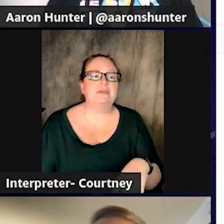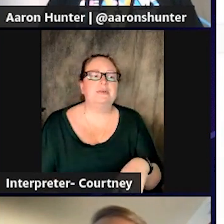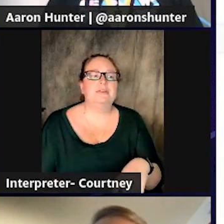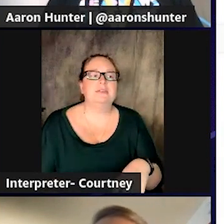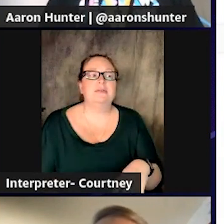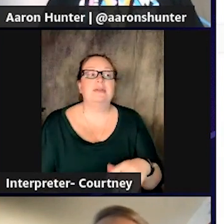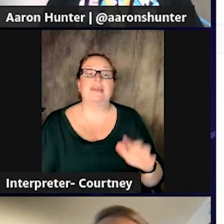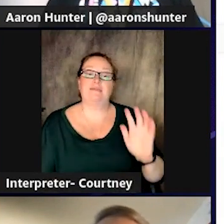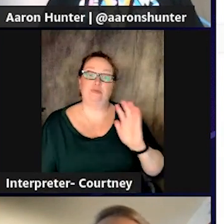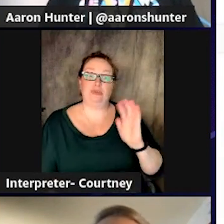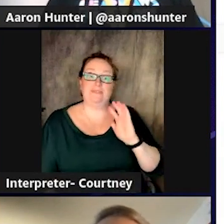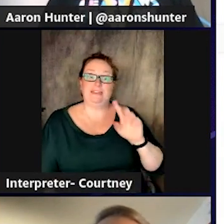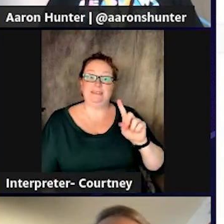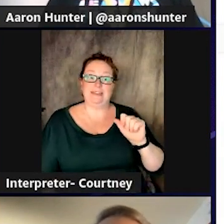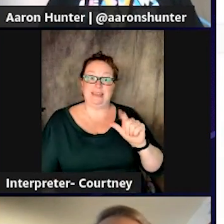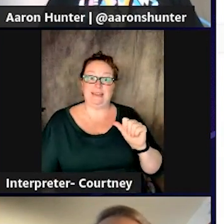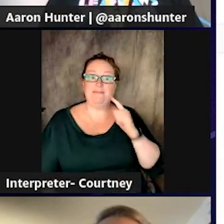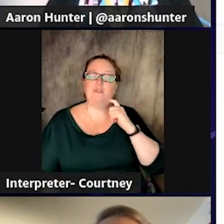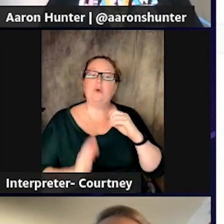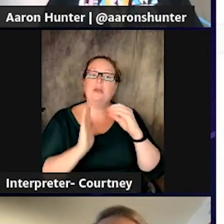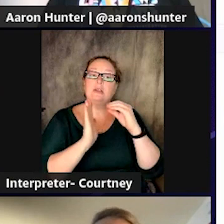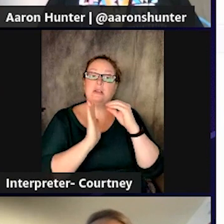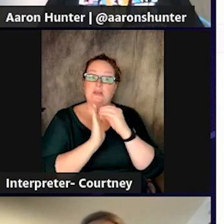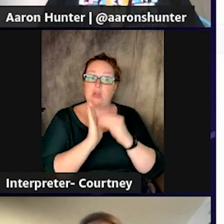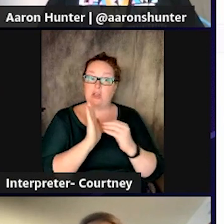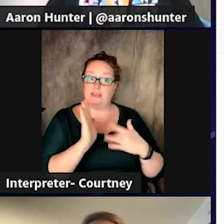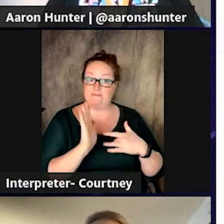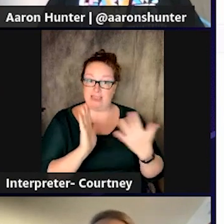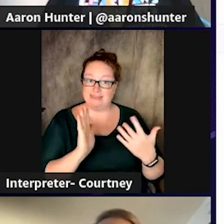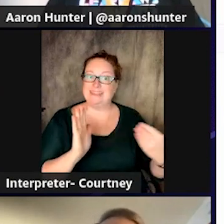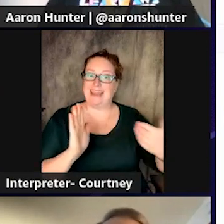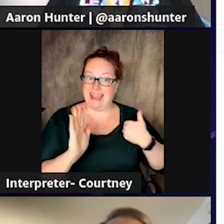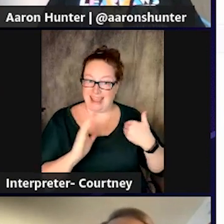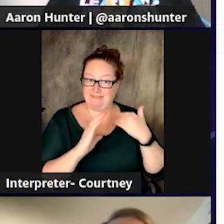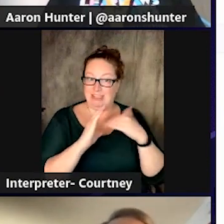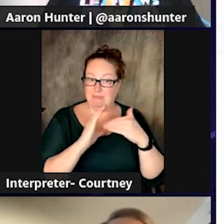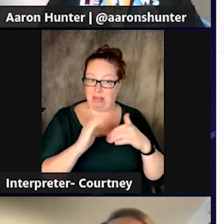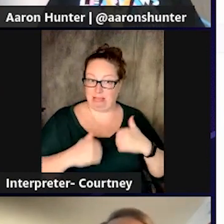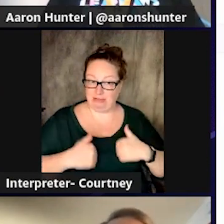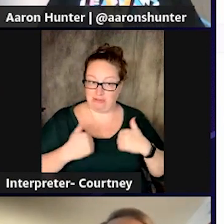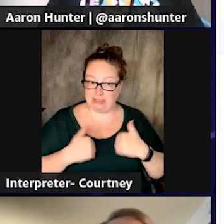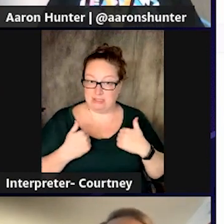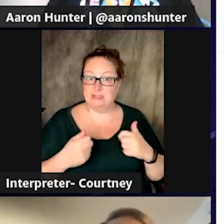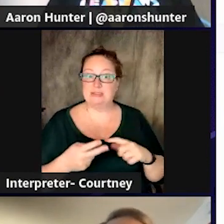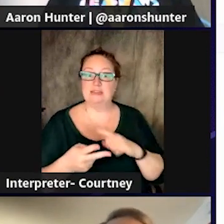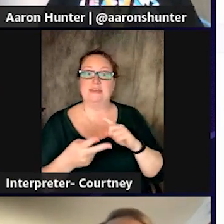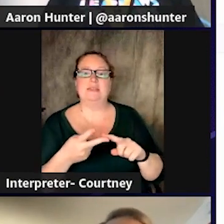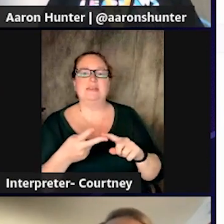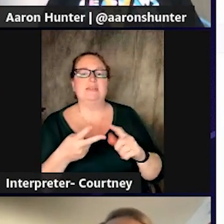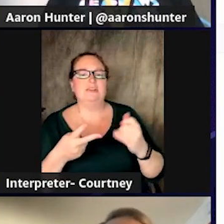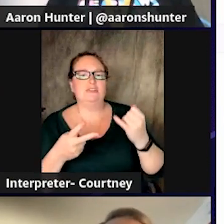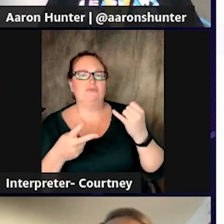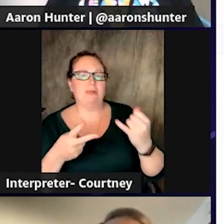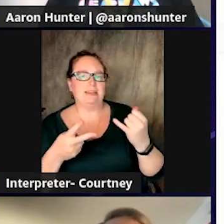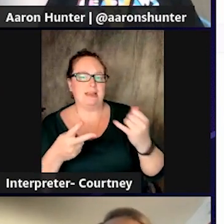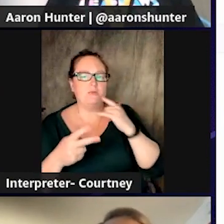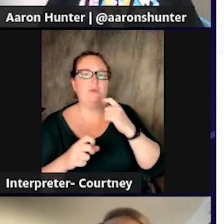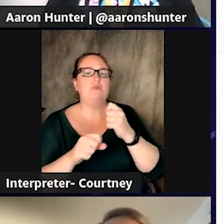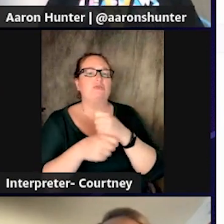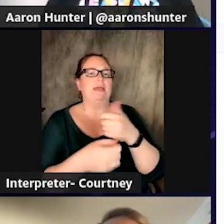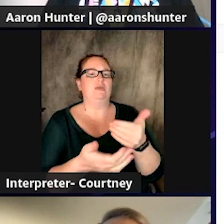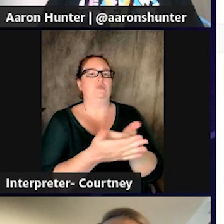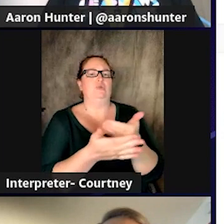previous data of log events that had email addresses. And then right now, we're actually going to create a fresh one.